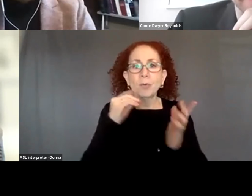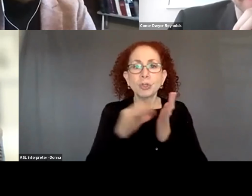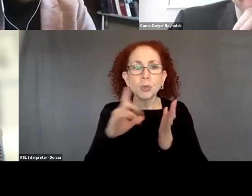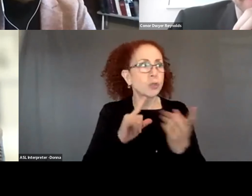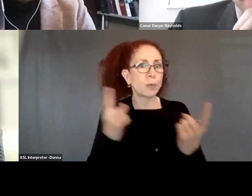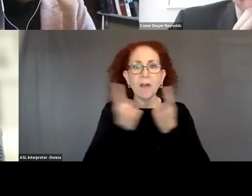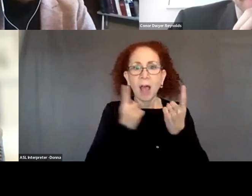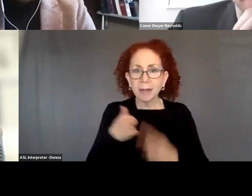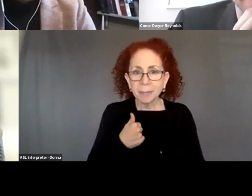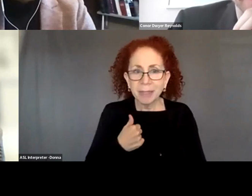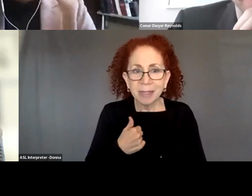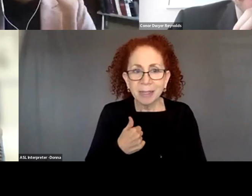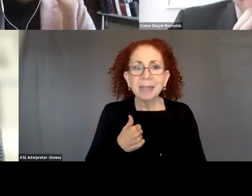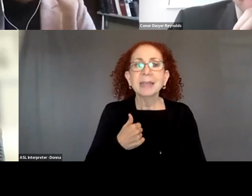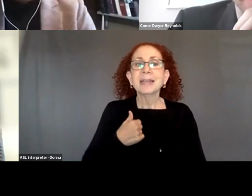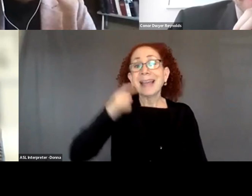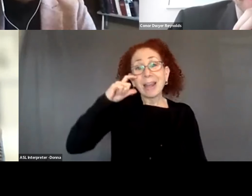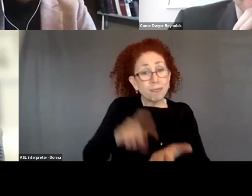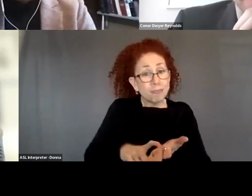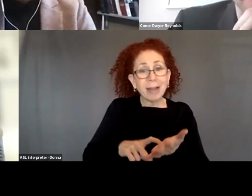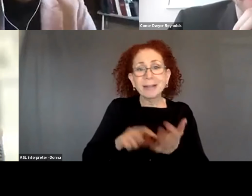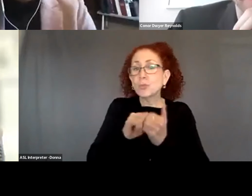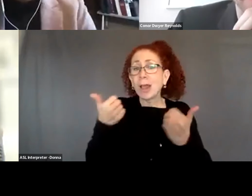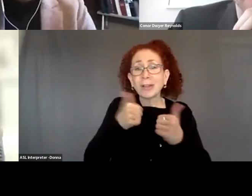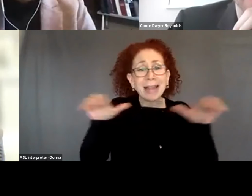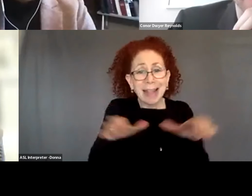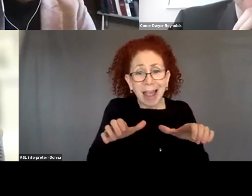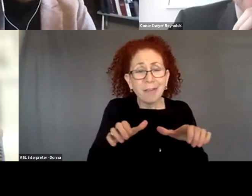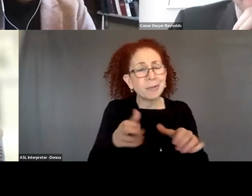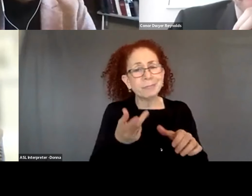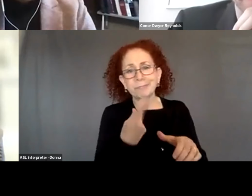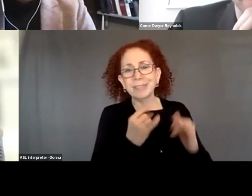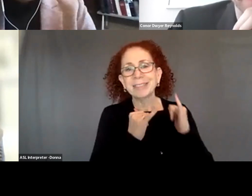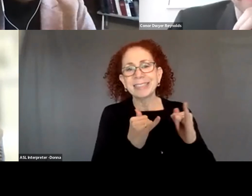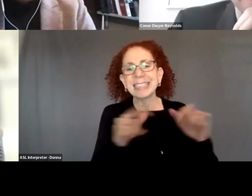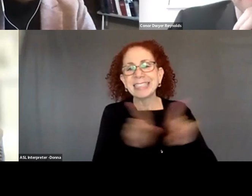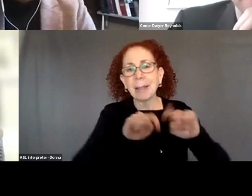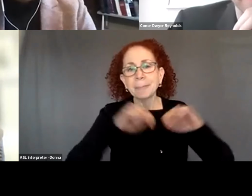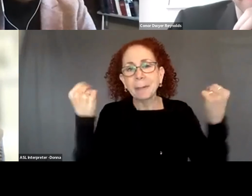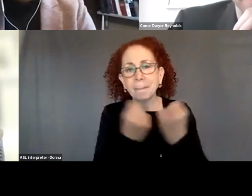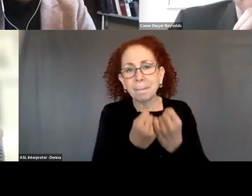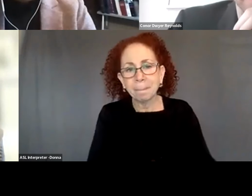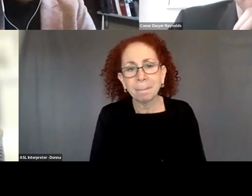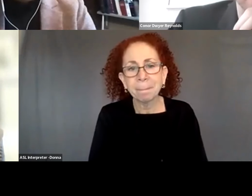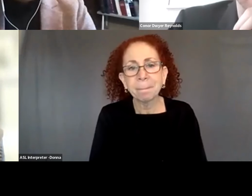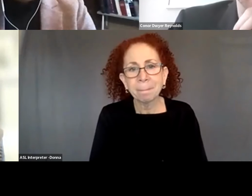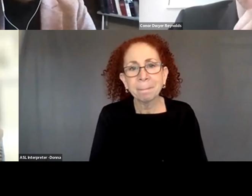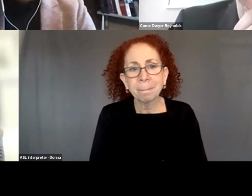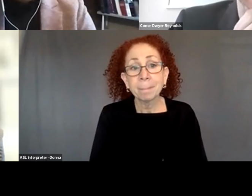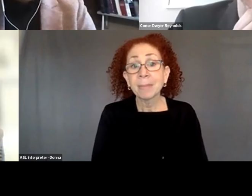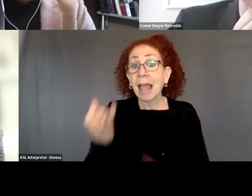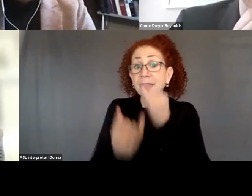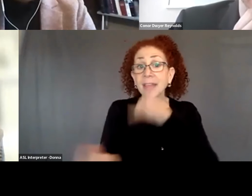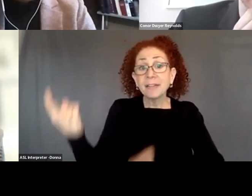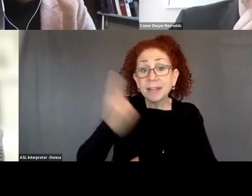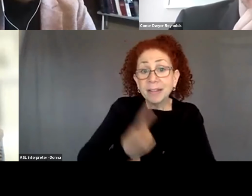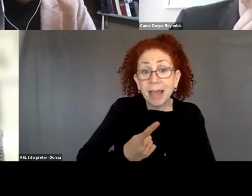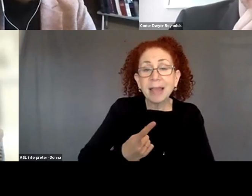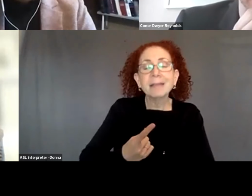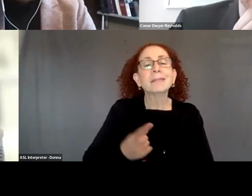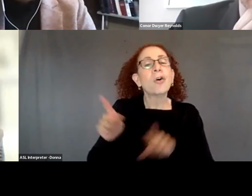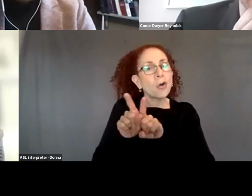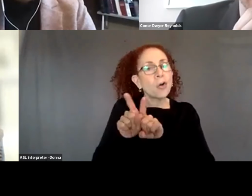me and to be able to recognize without effort that we are on the same team. At the end of the day, there is, of course, also something